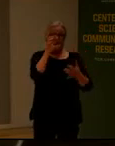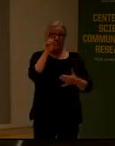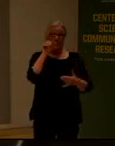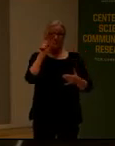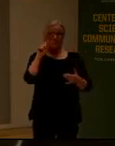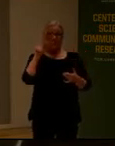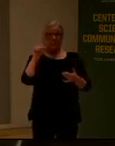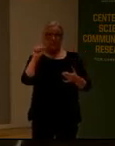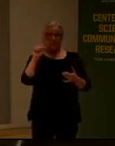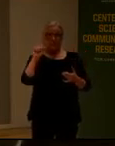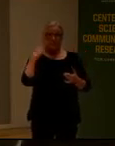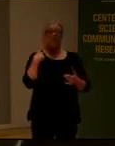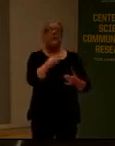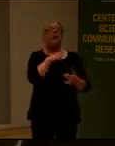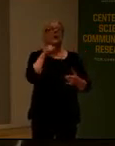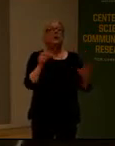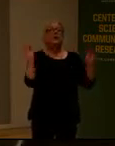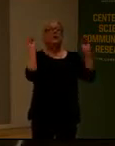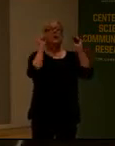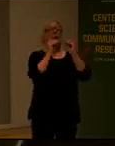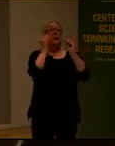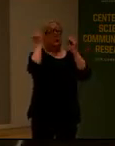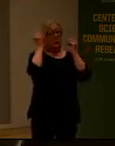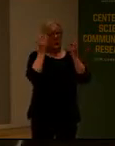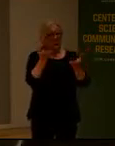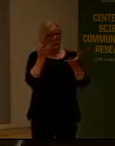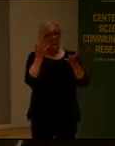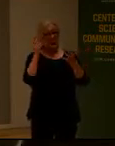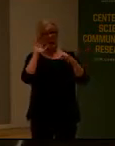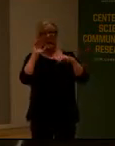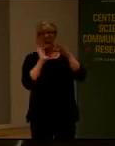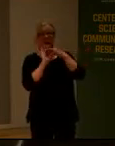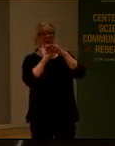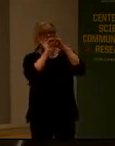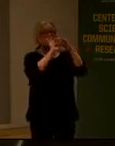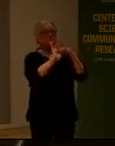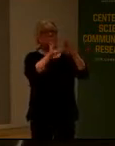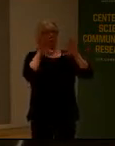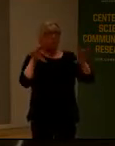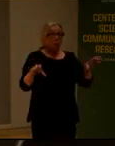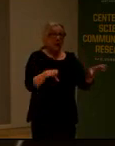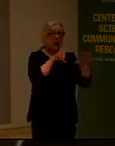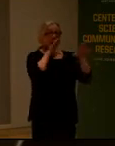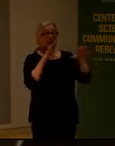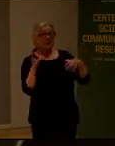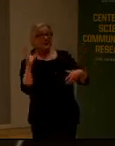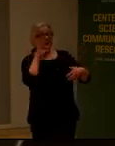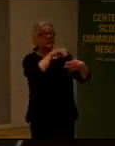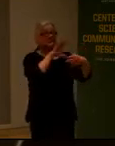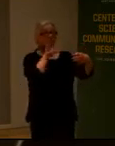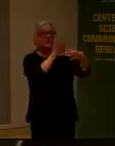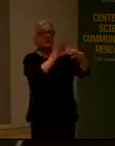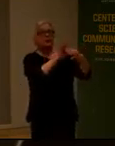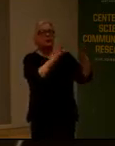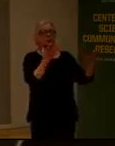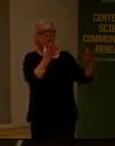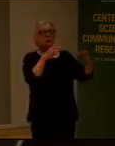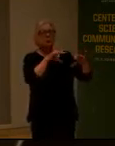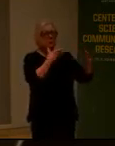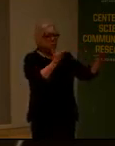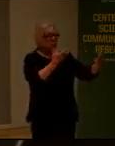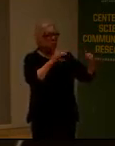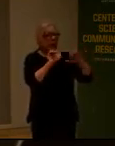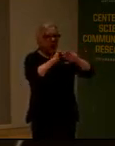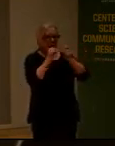We need more of it, and we need it that is actually structured towards action and interventions. There's still a disconnect between the theoretical, here are